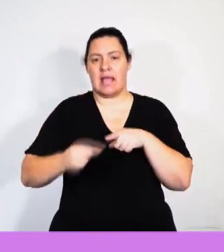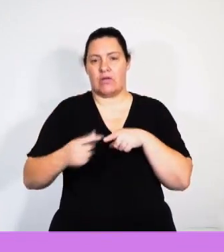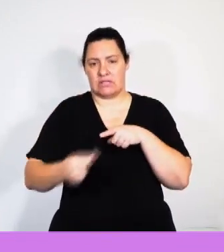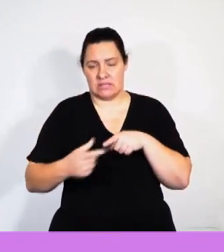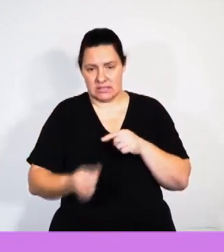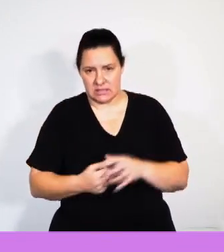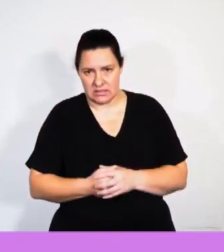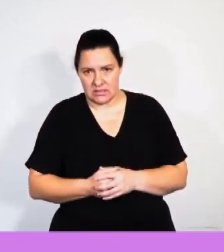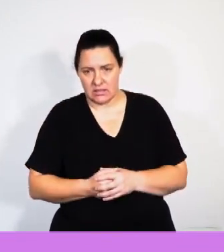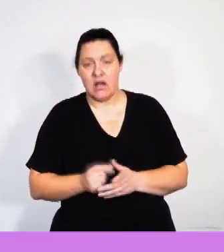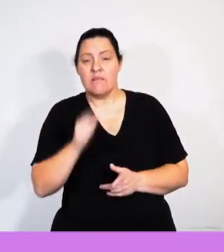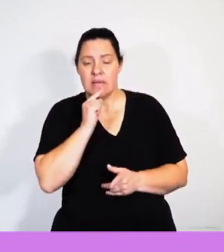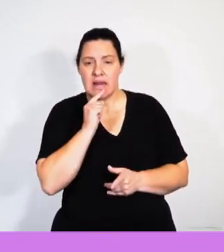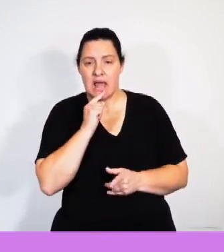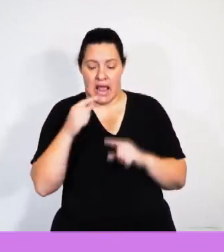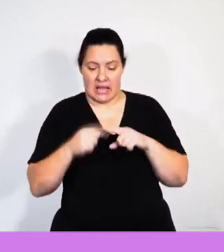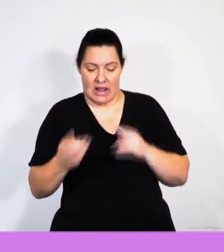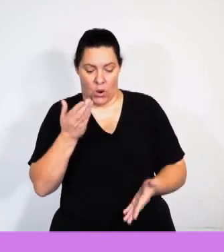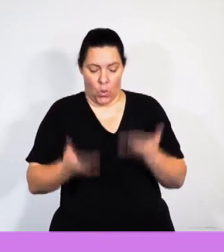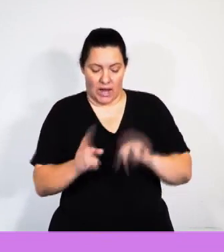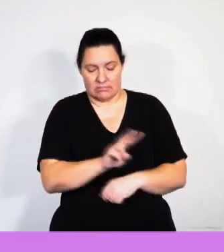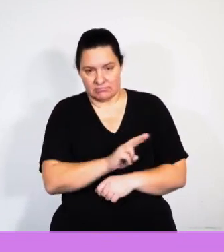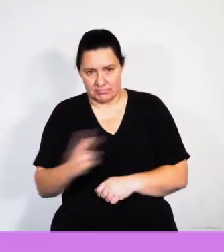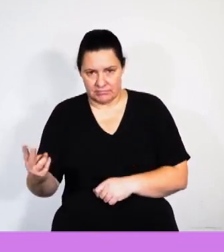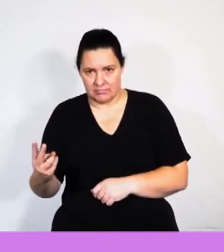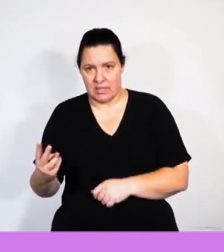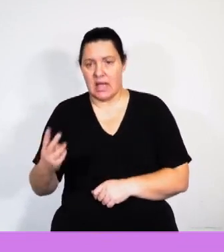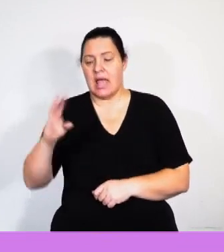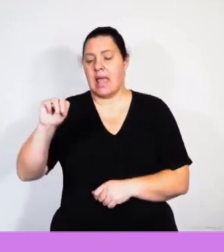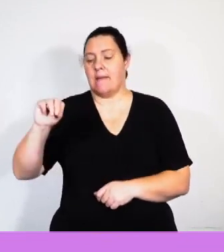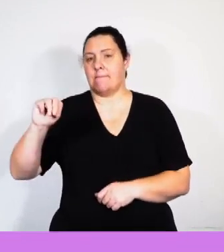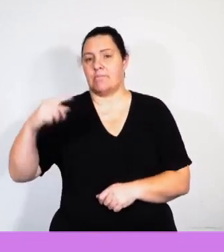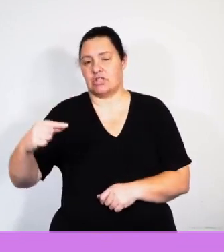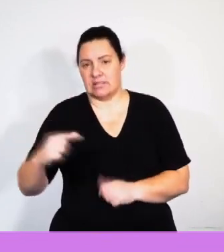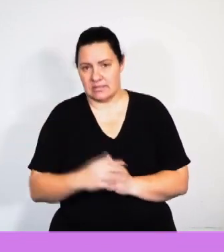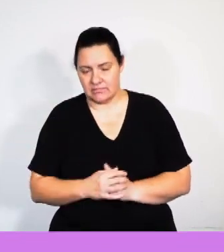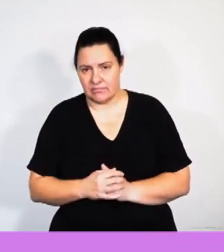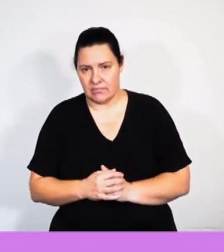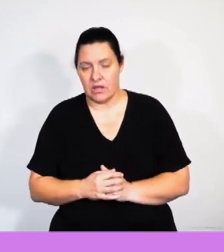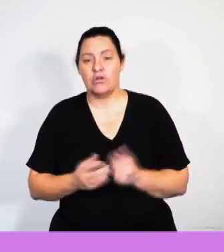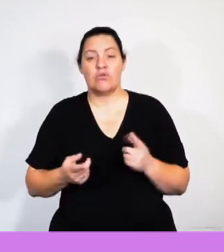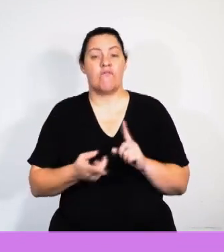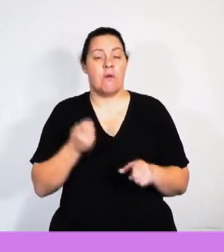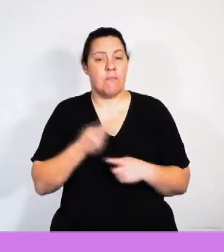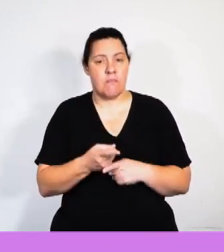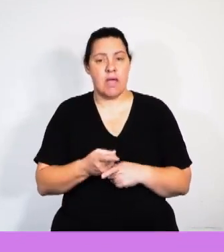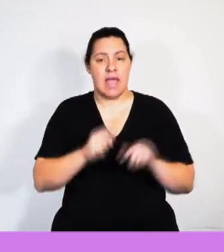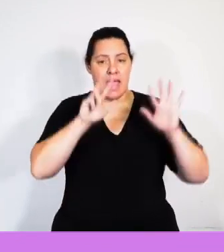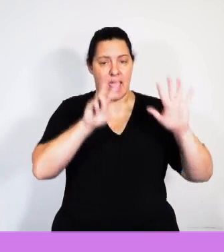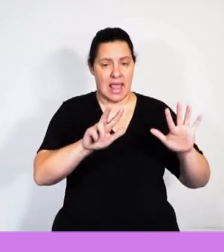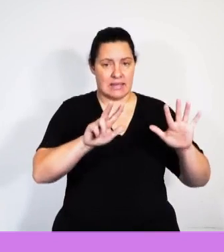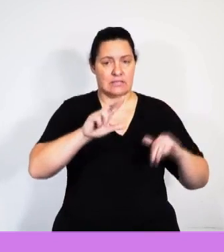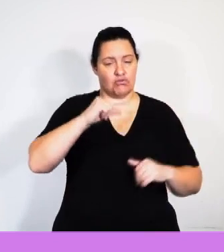carrots. Convert the weight of carrots to milligram. So we are converting